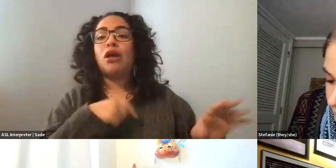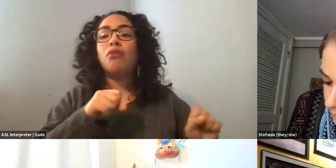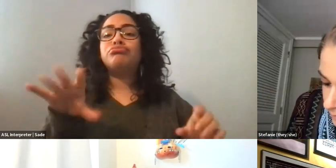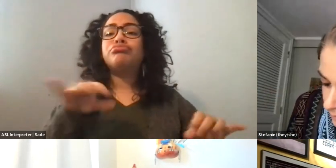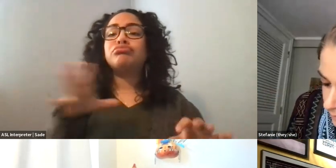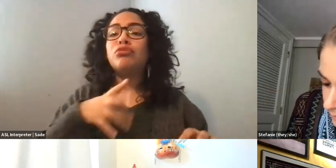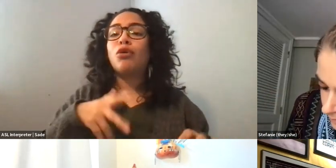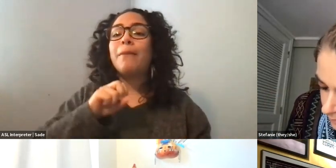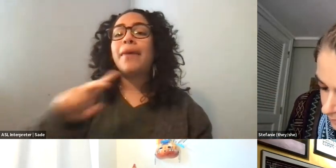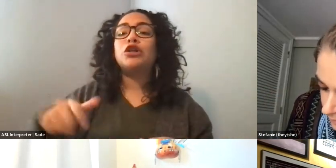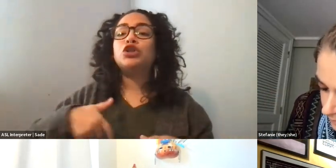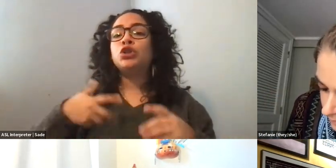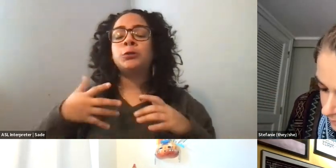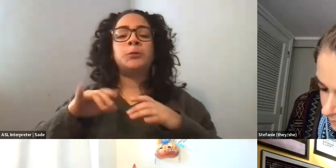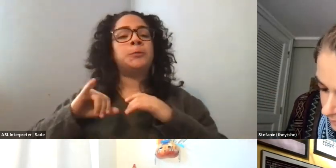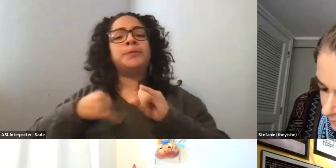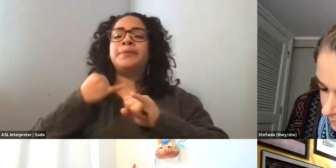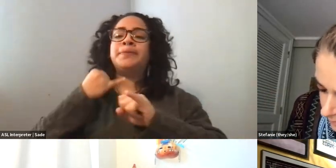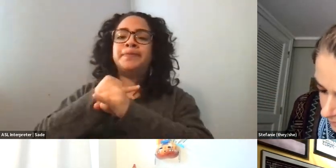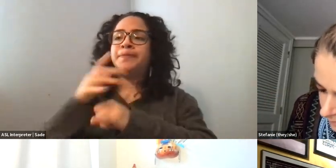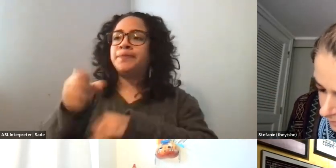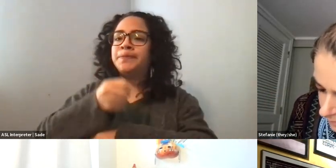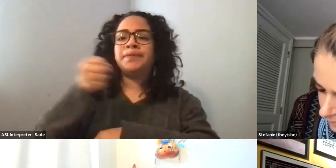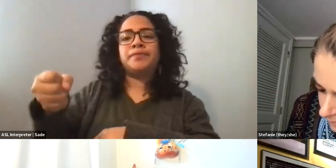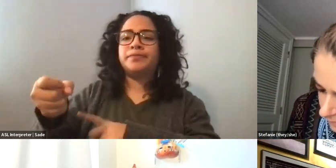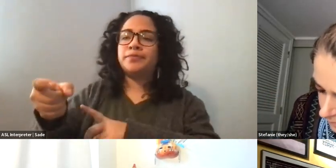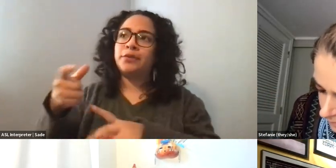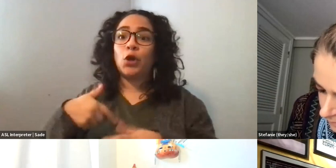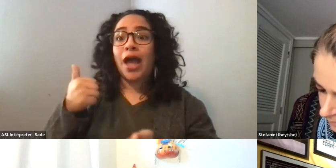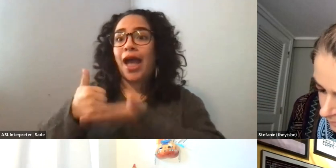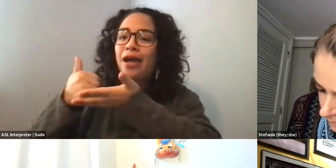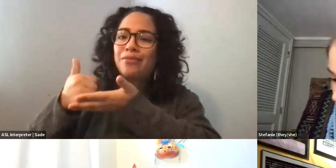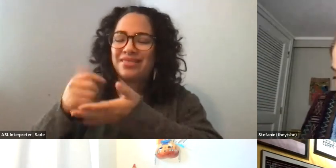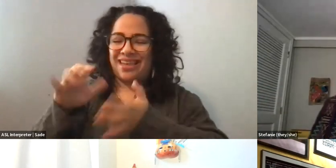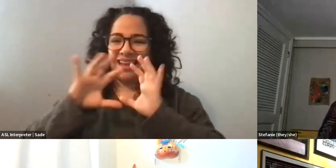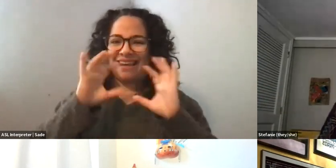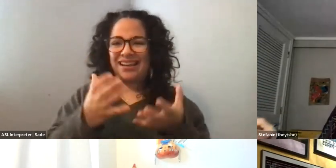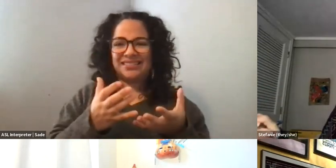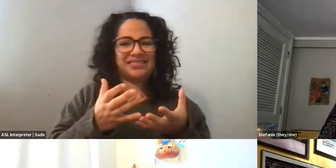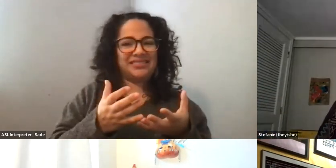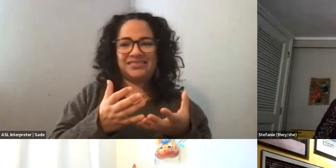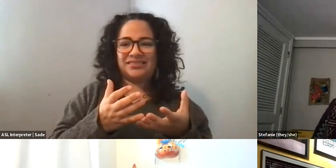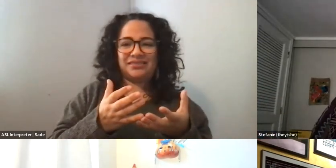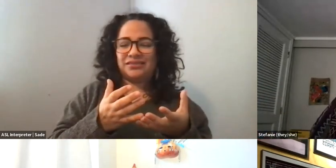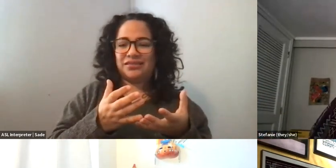right? It's this packaged idea of we know better than